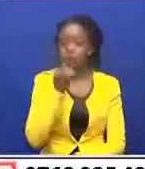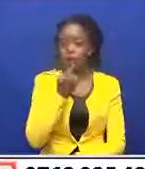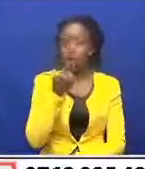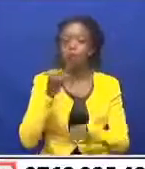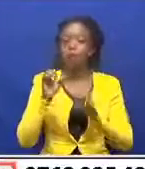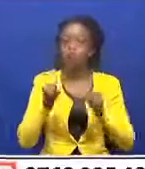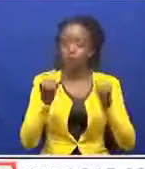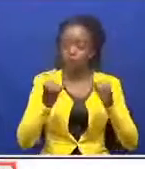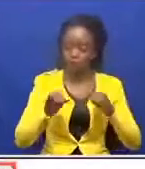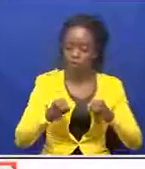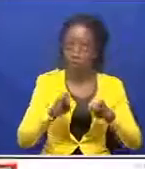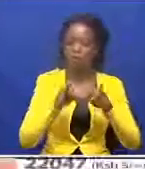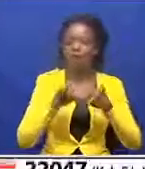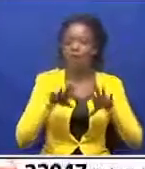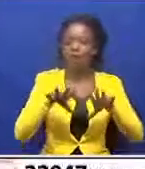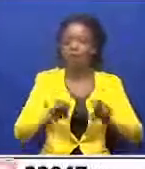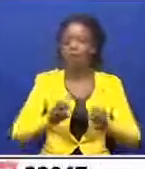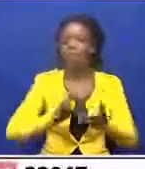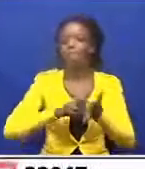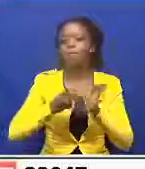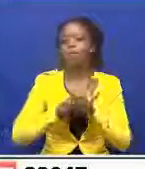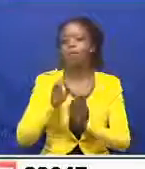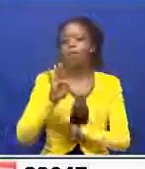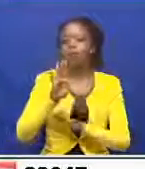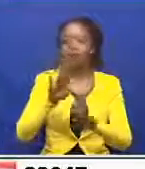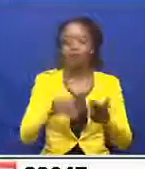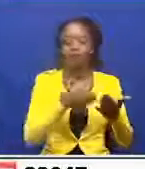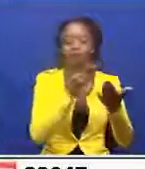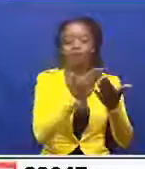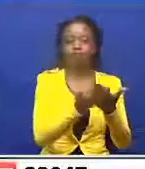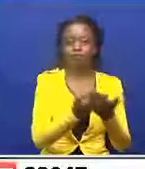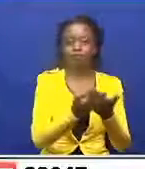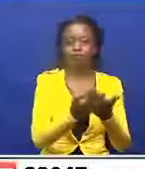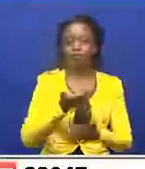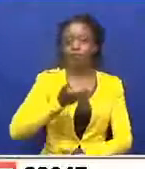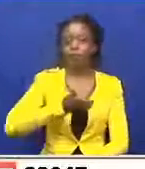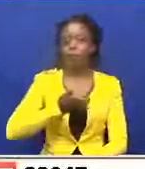to try and take his project and present it as their